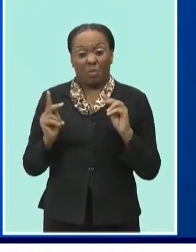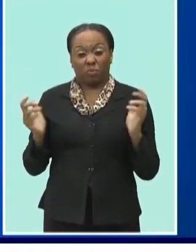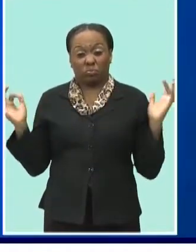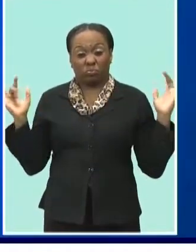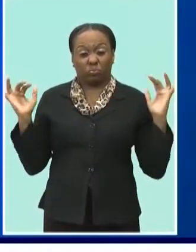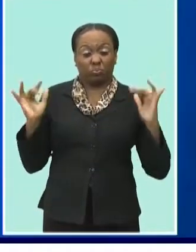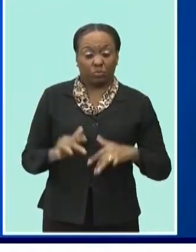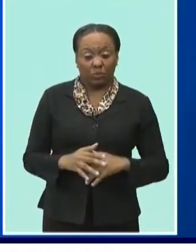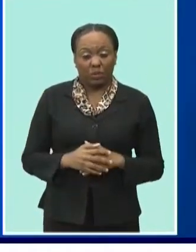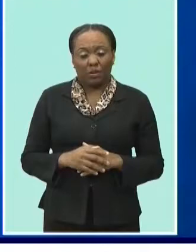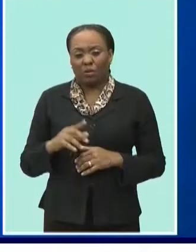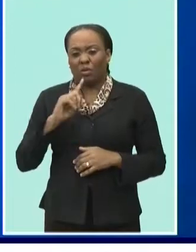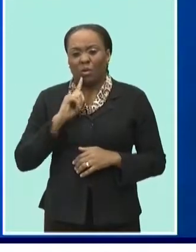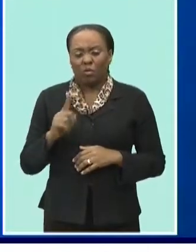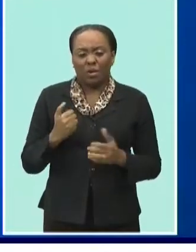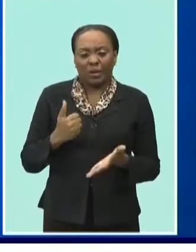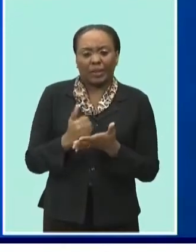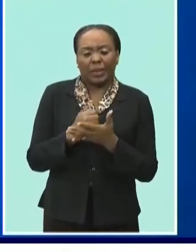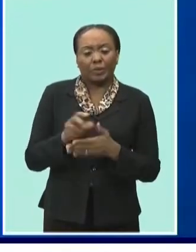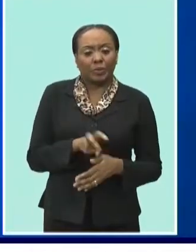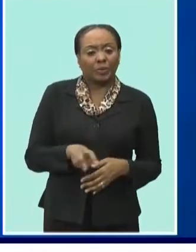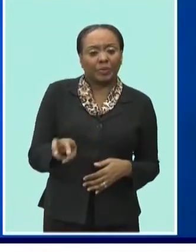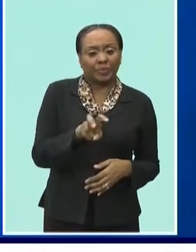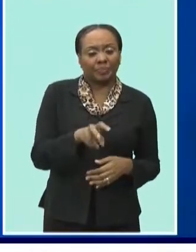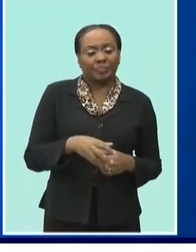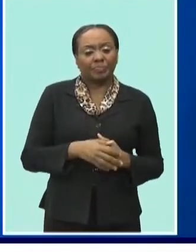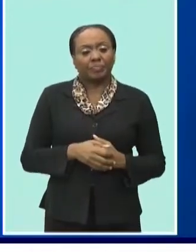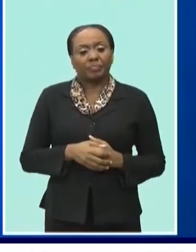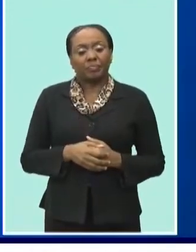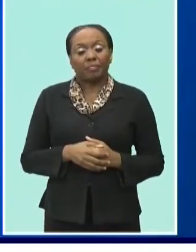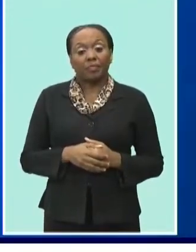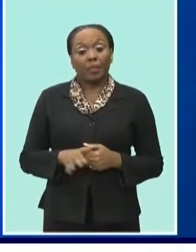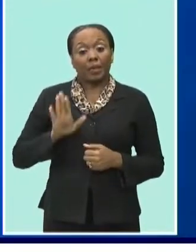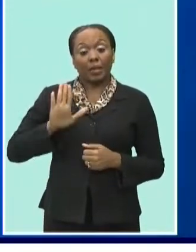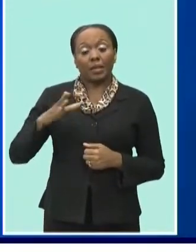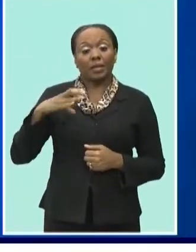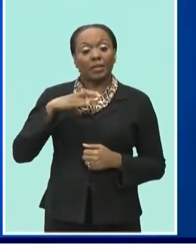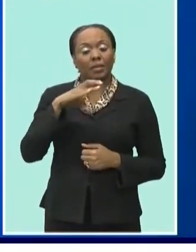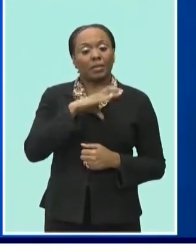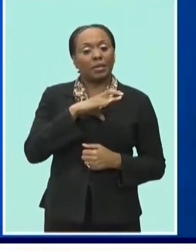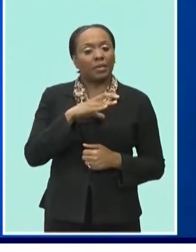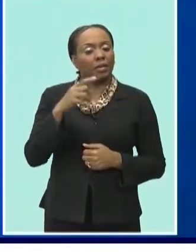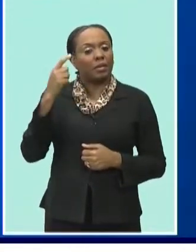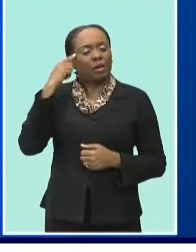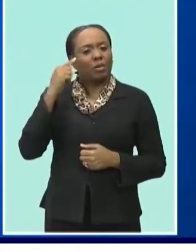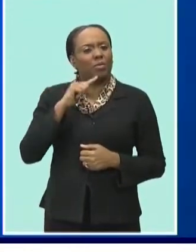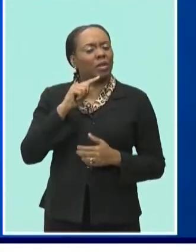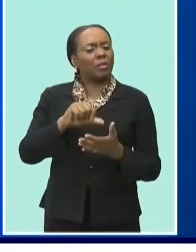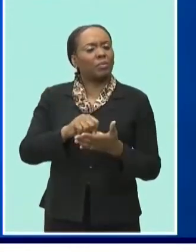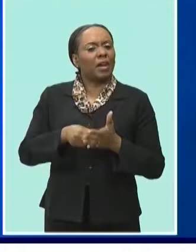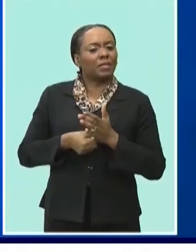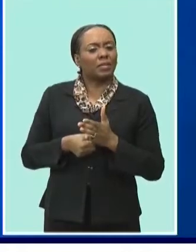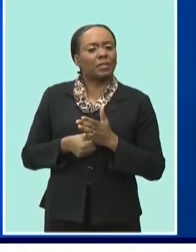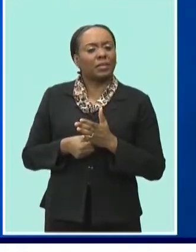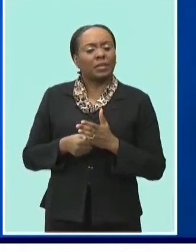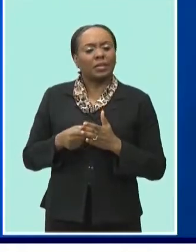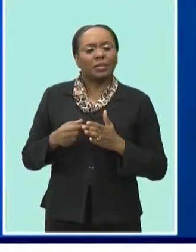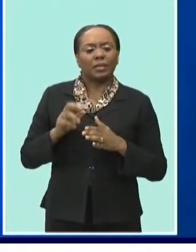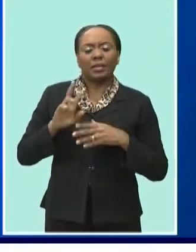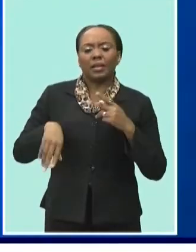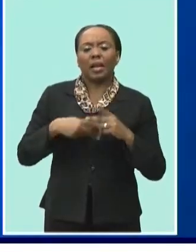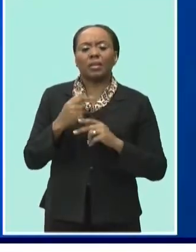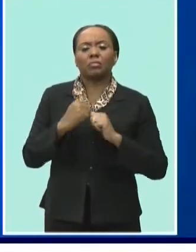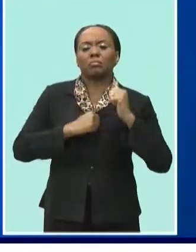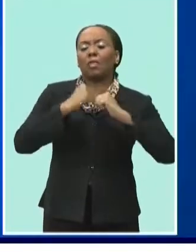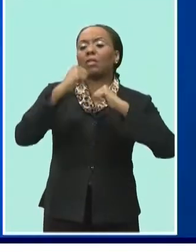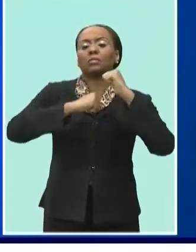the island's tourism product. Mr. Kruger says what his committee found impressive was the infrastructure the island already had